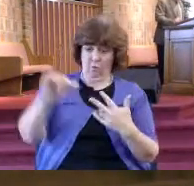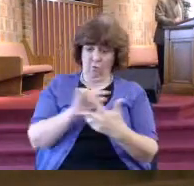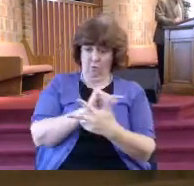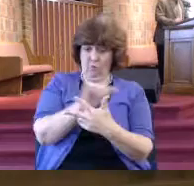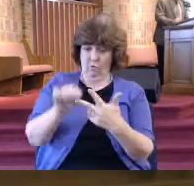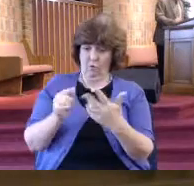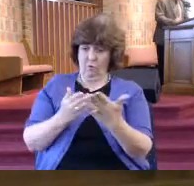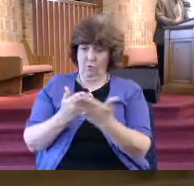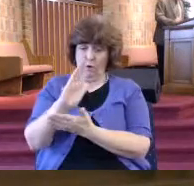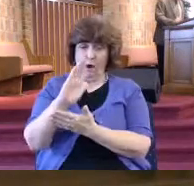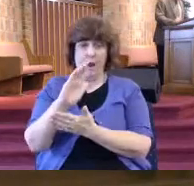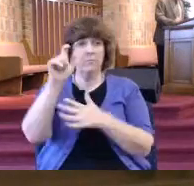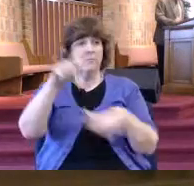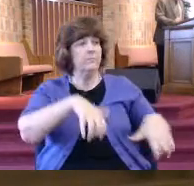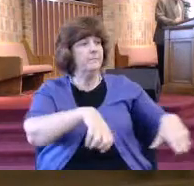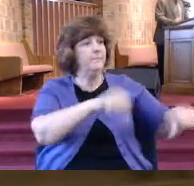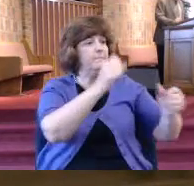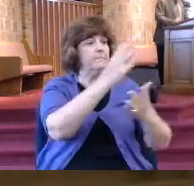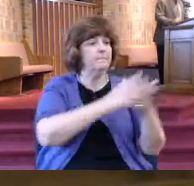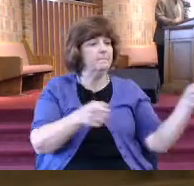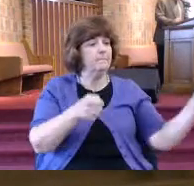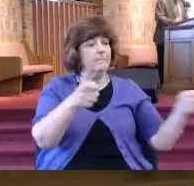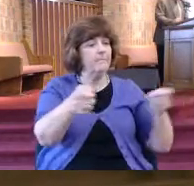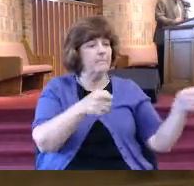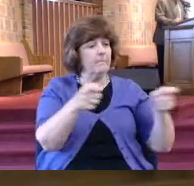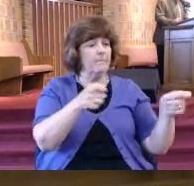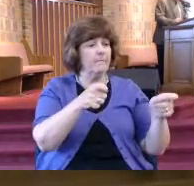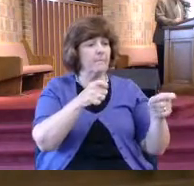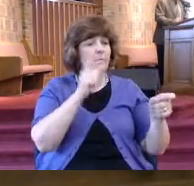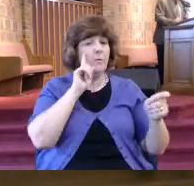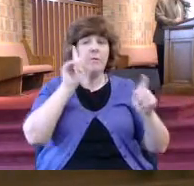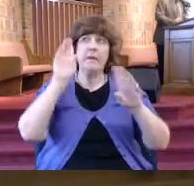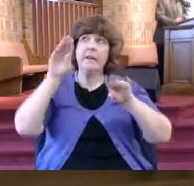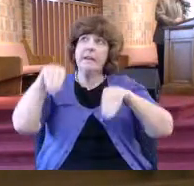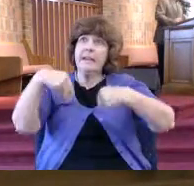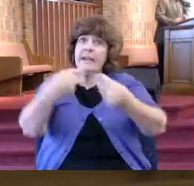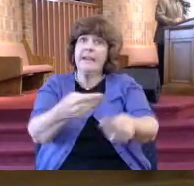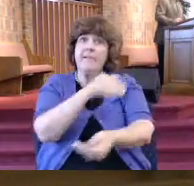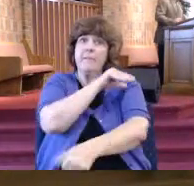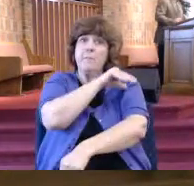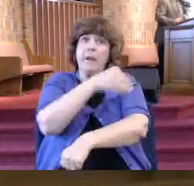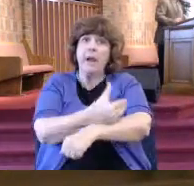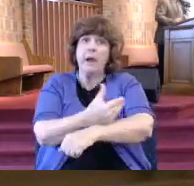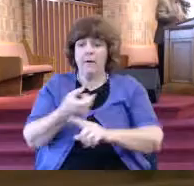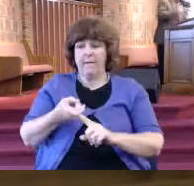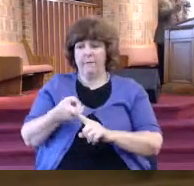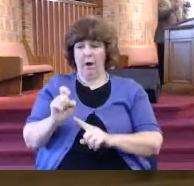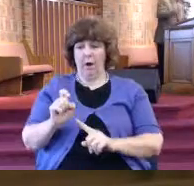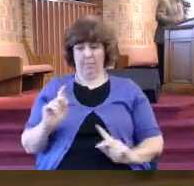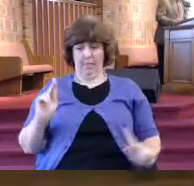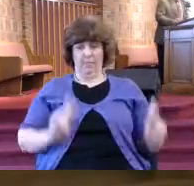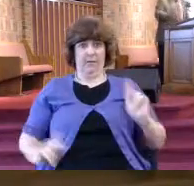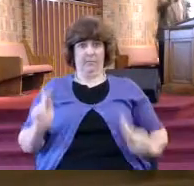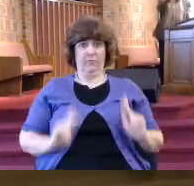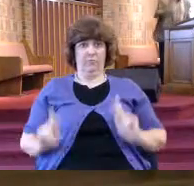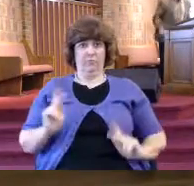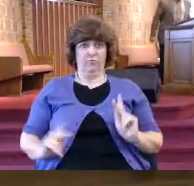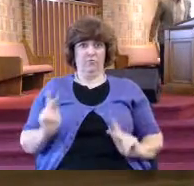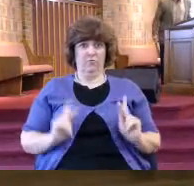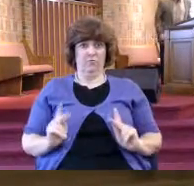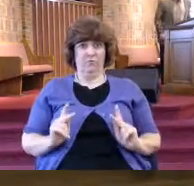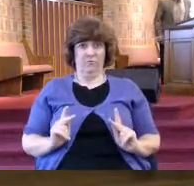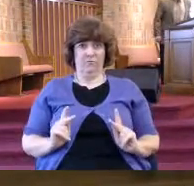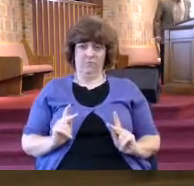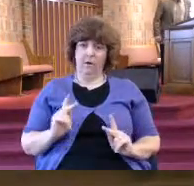among men, deriving their just powers from the consent of the government. Of the governed. That's